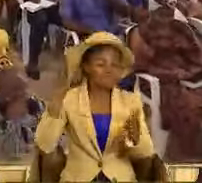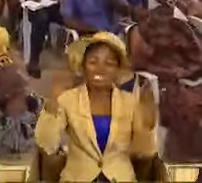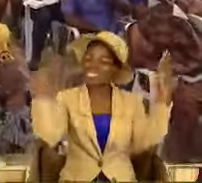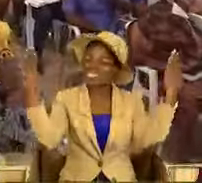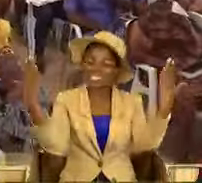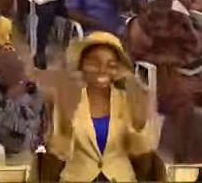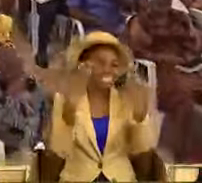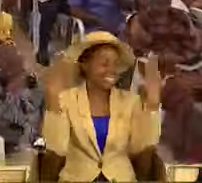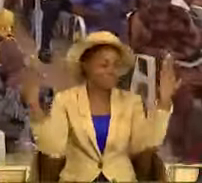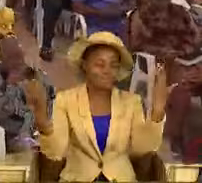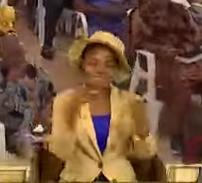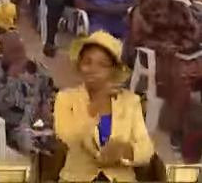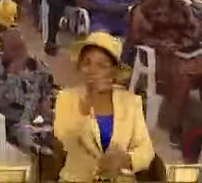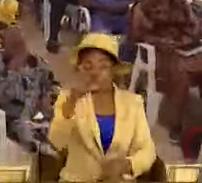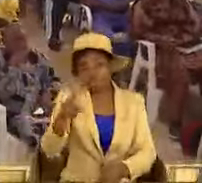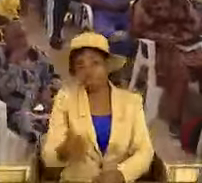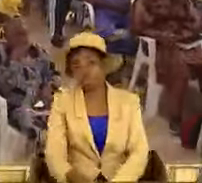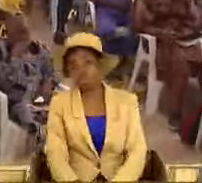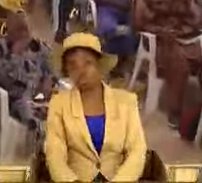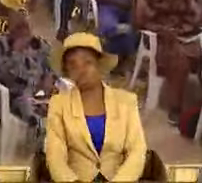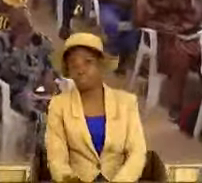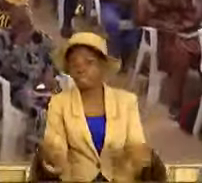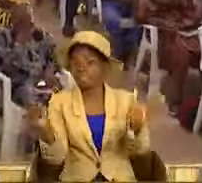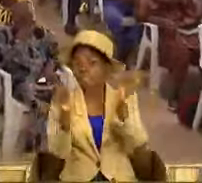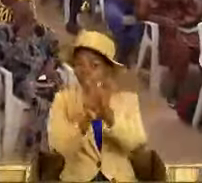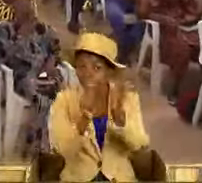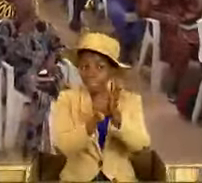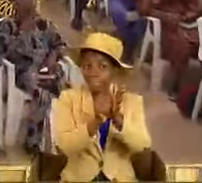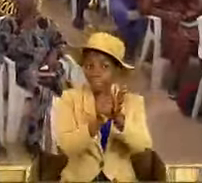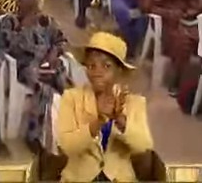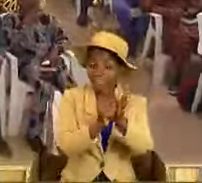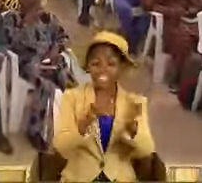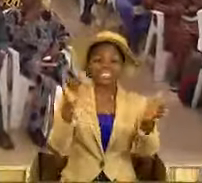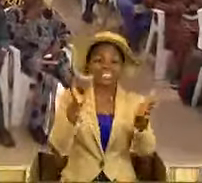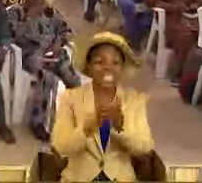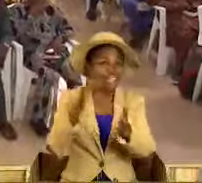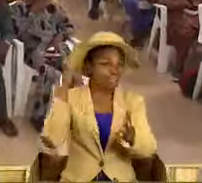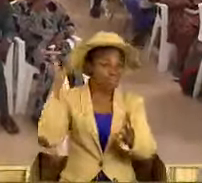you testimonies that will show your God as the El